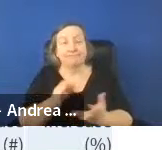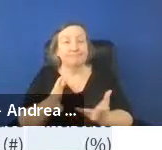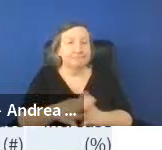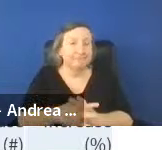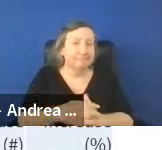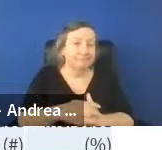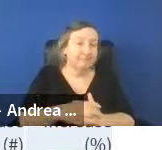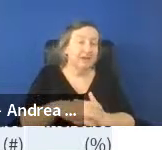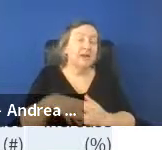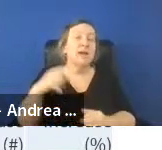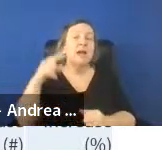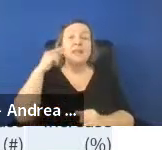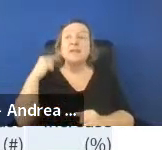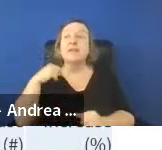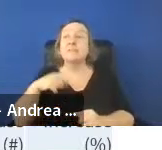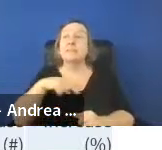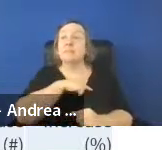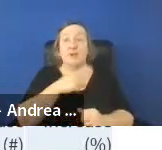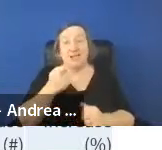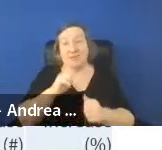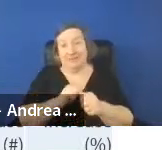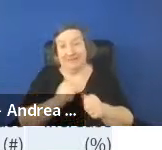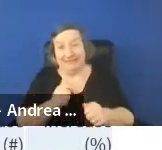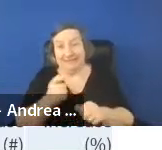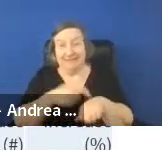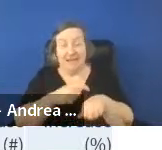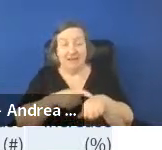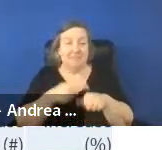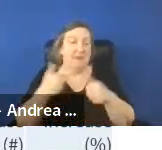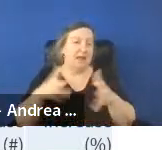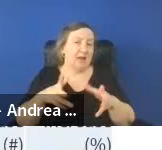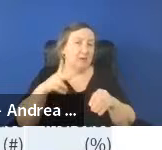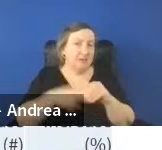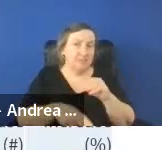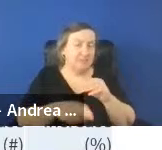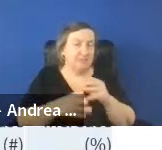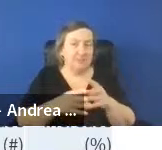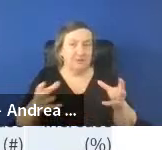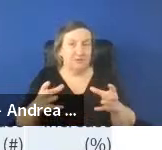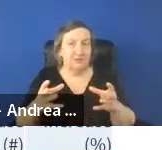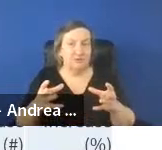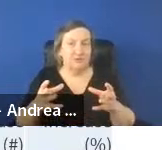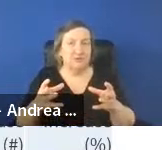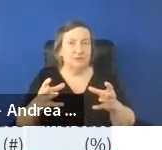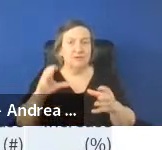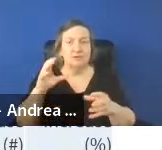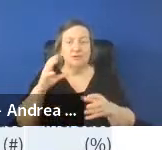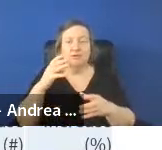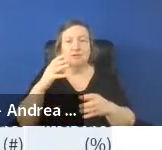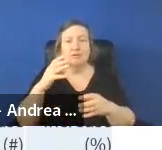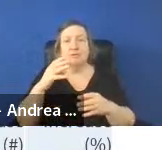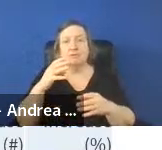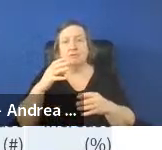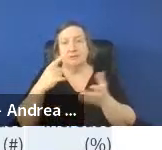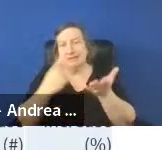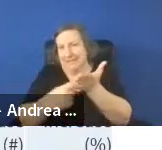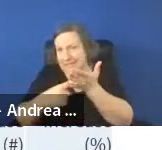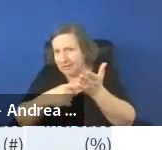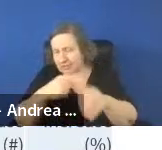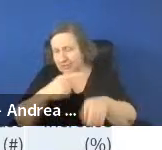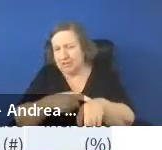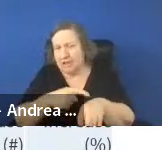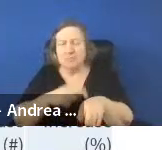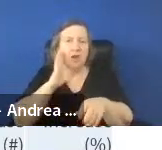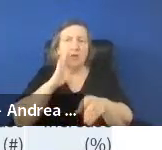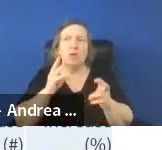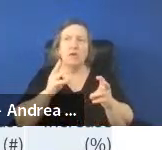I think since we're running a bit on time and I don't want to cut too much in discussion, I'll quickly